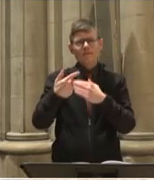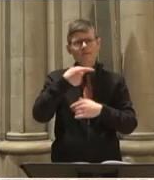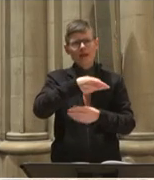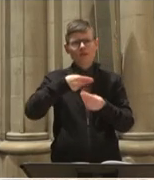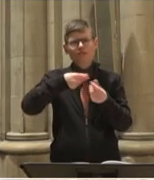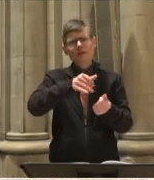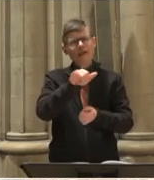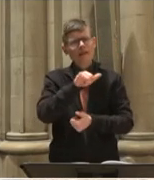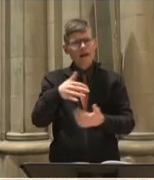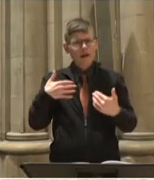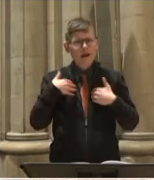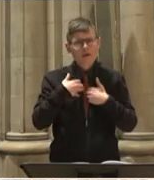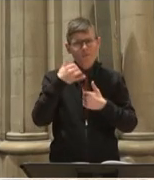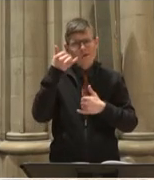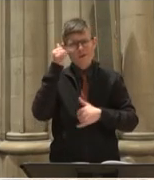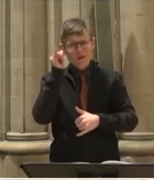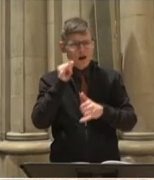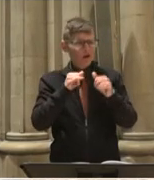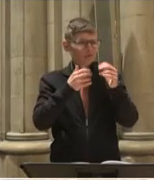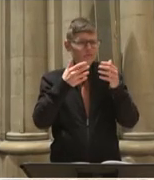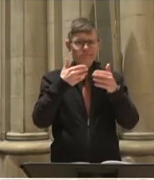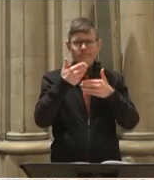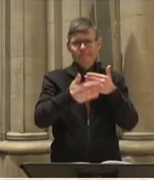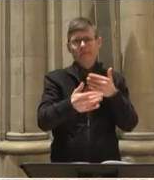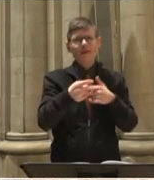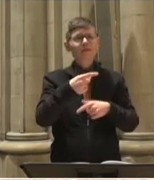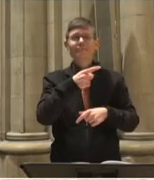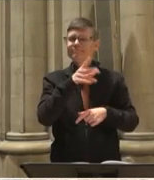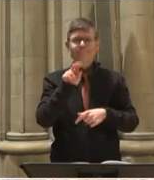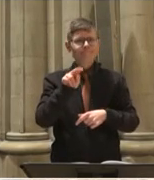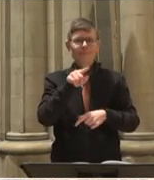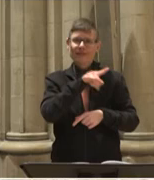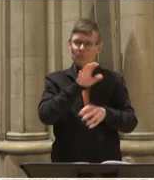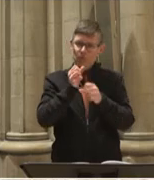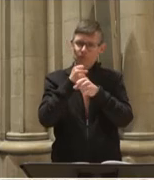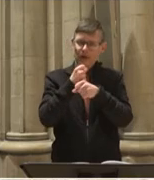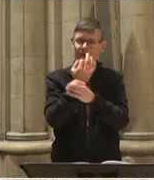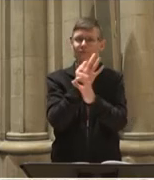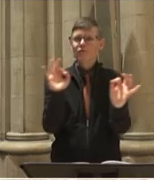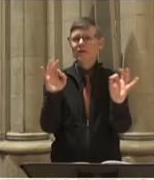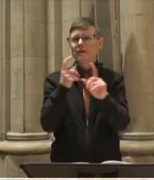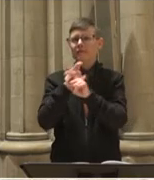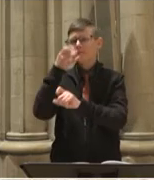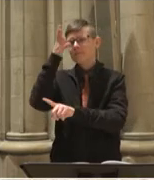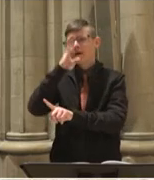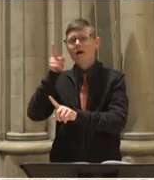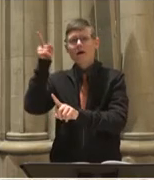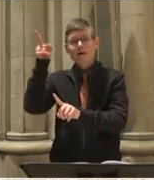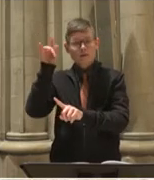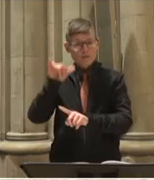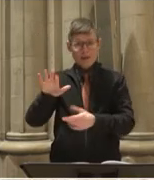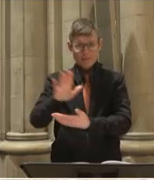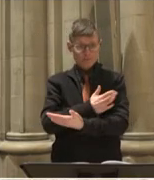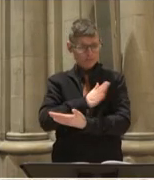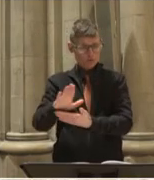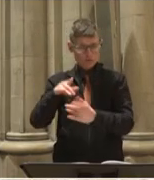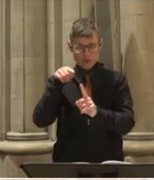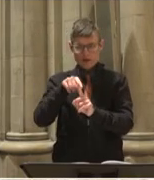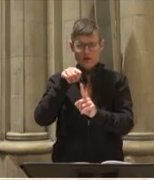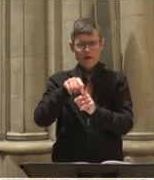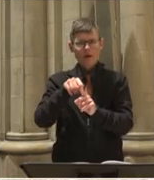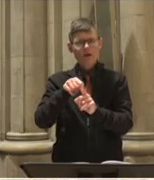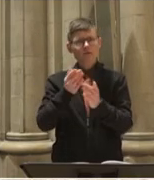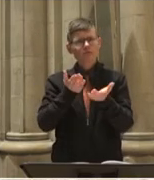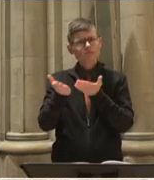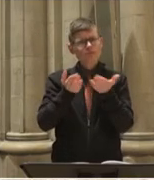chattel, they were created as free beings by God. And thus their music was a means